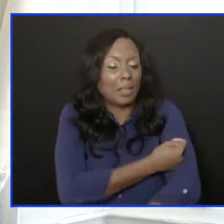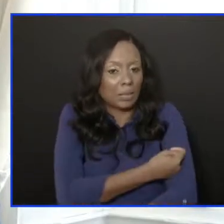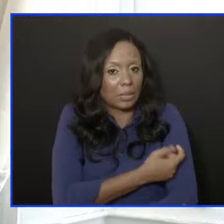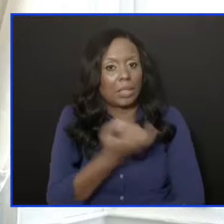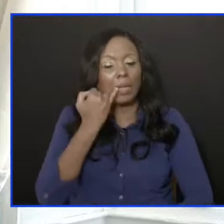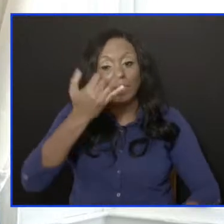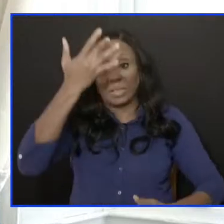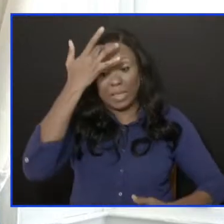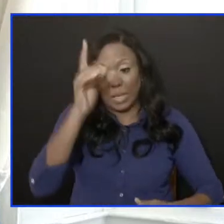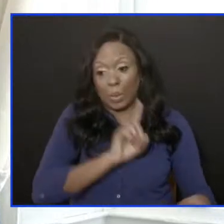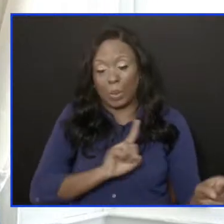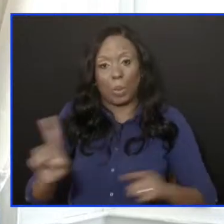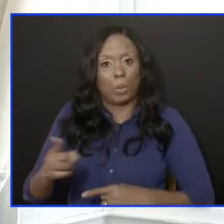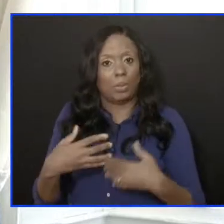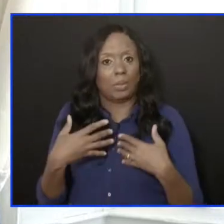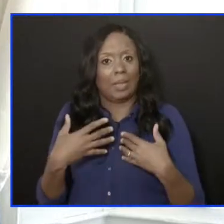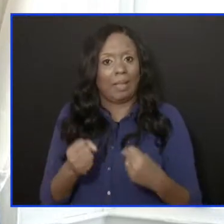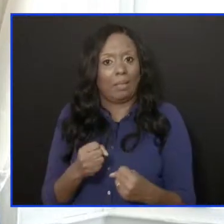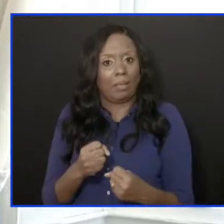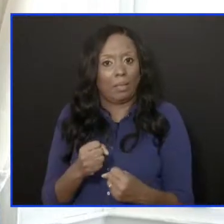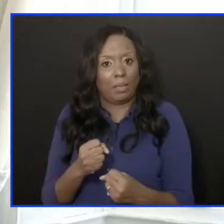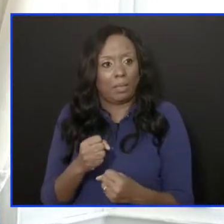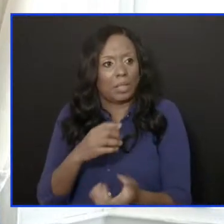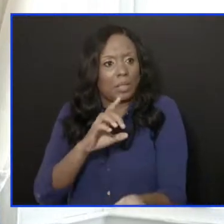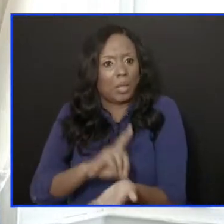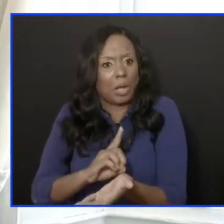healthcare system as early as possible, and I assure you that